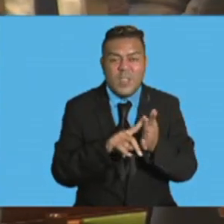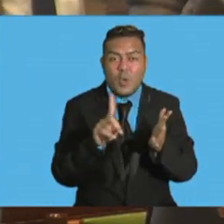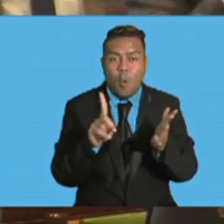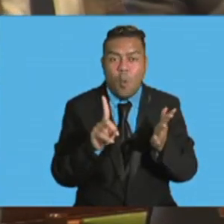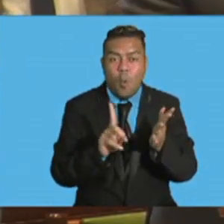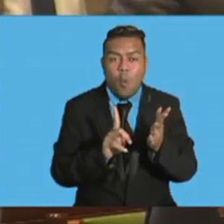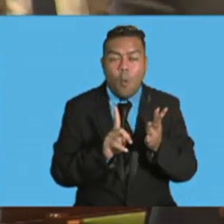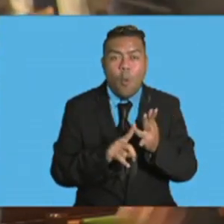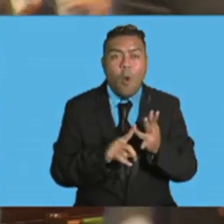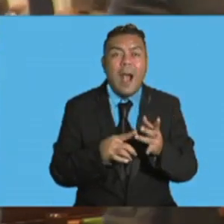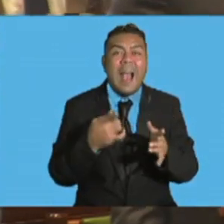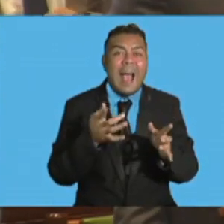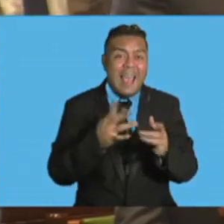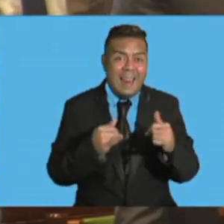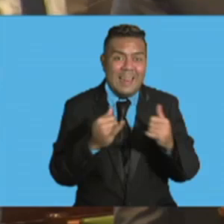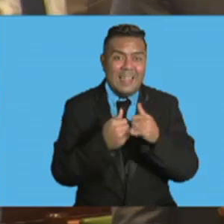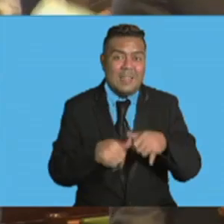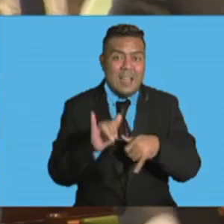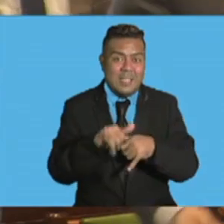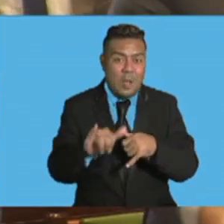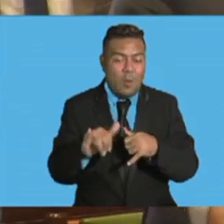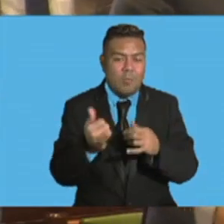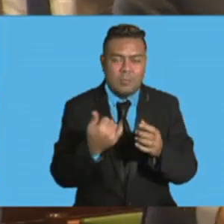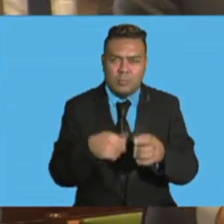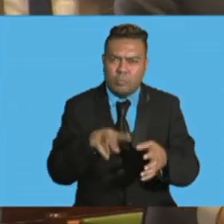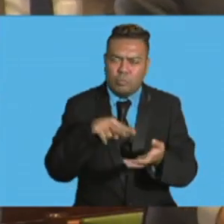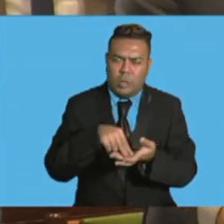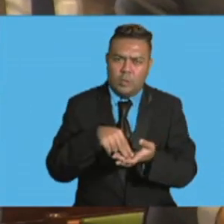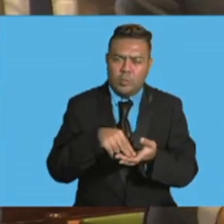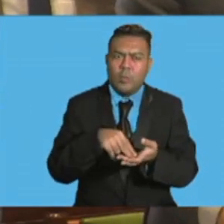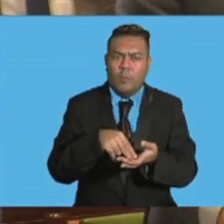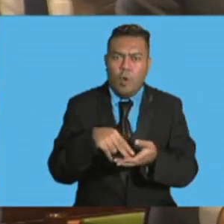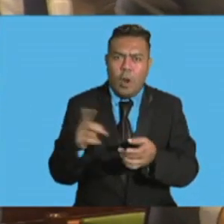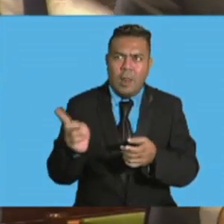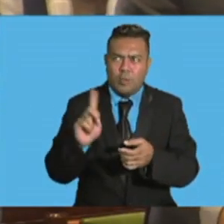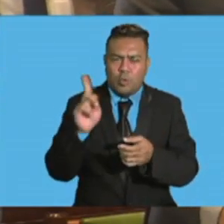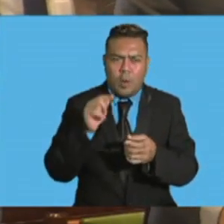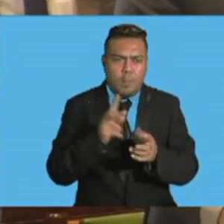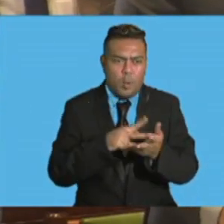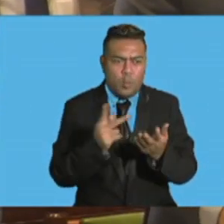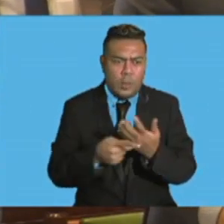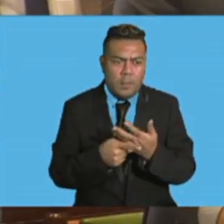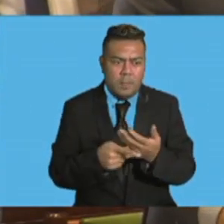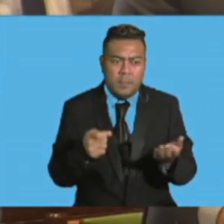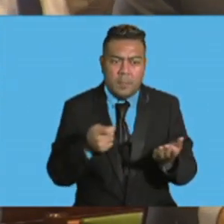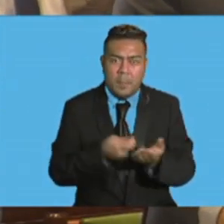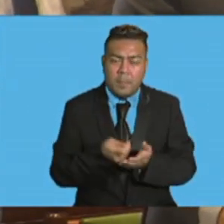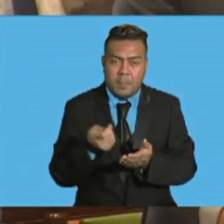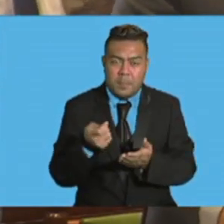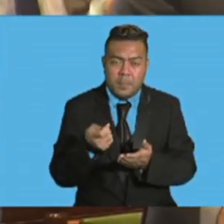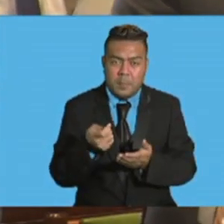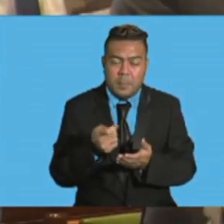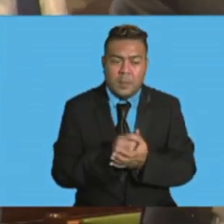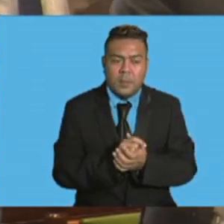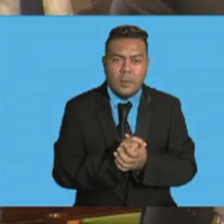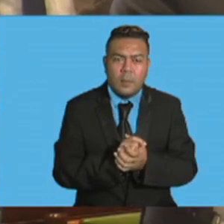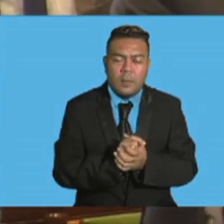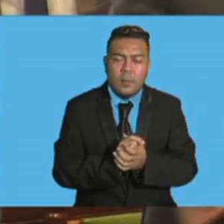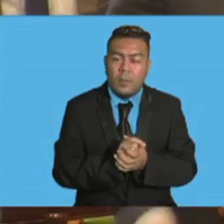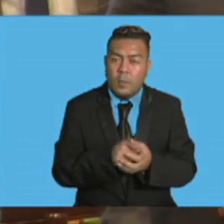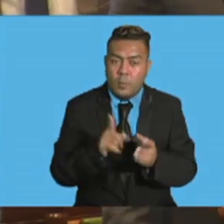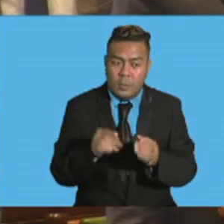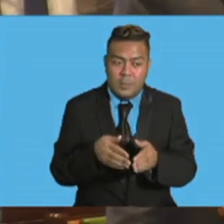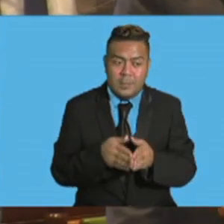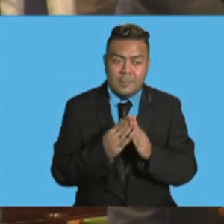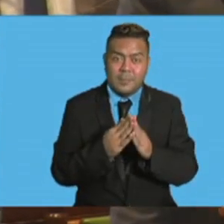rural electrification program, which is standalone hybrid systems, which was initially funded by the Leonardo DiCaprio Foundation. And of course,